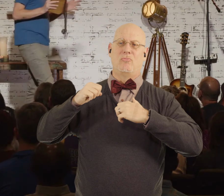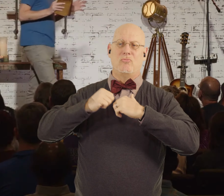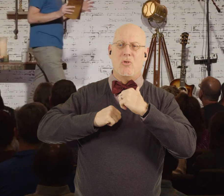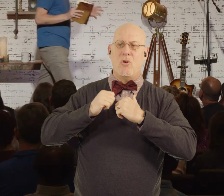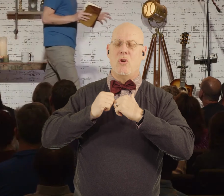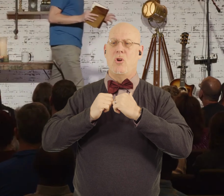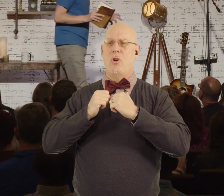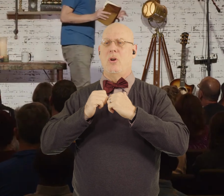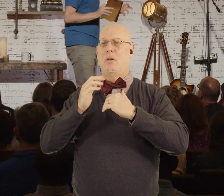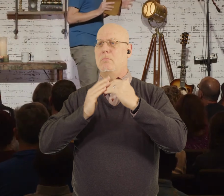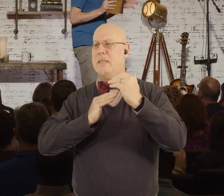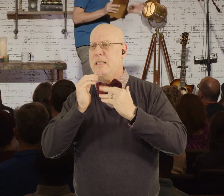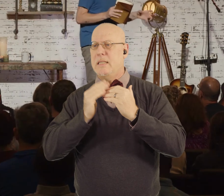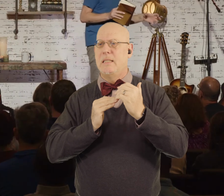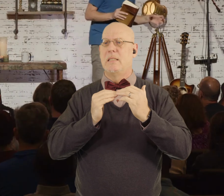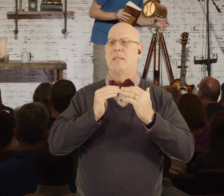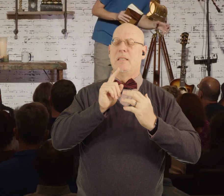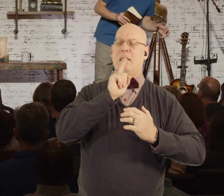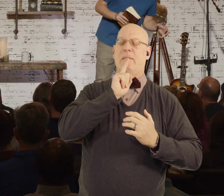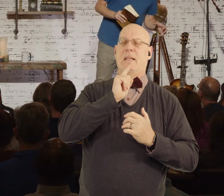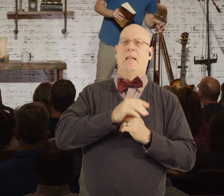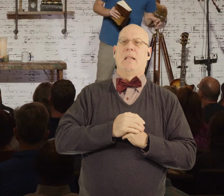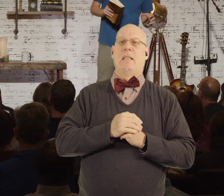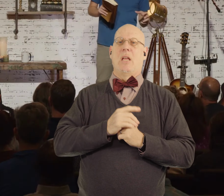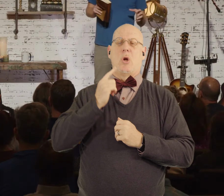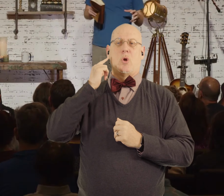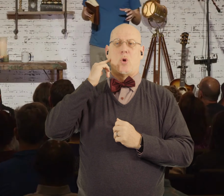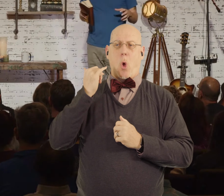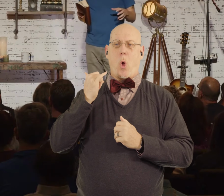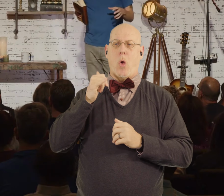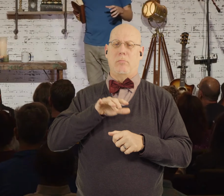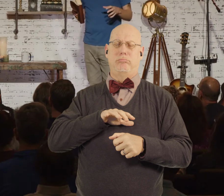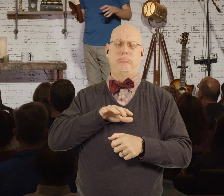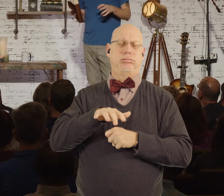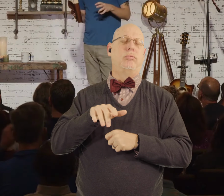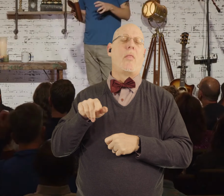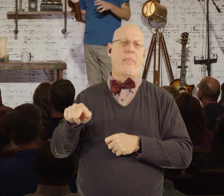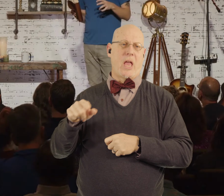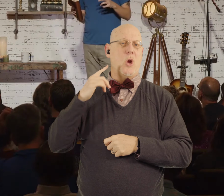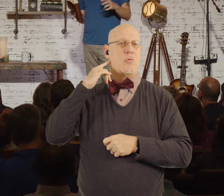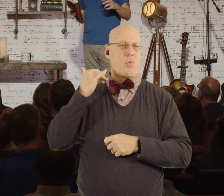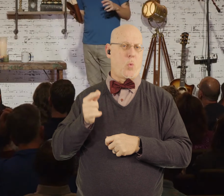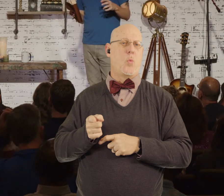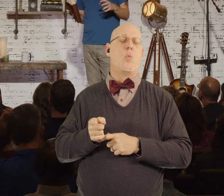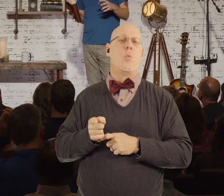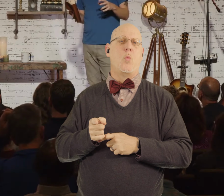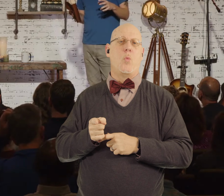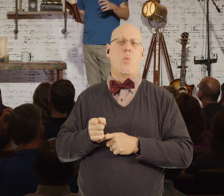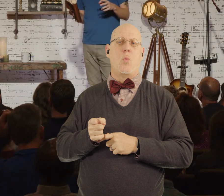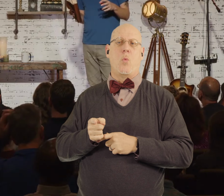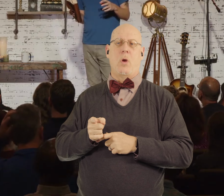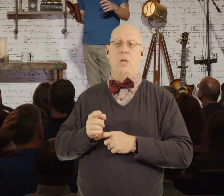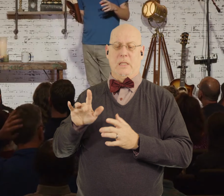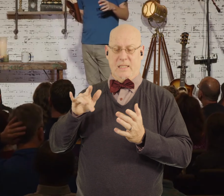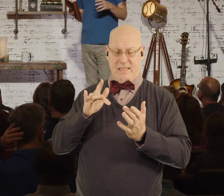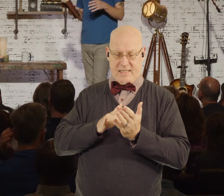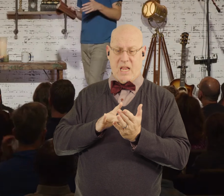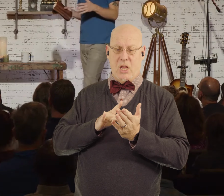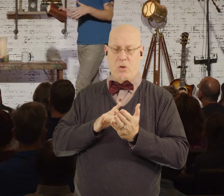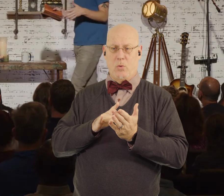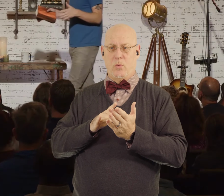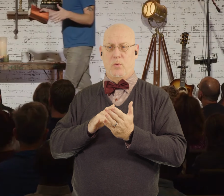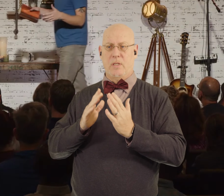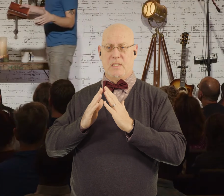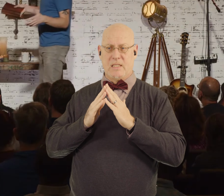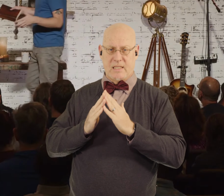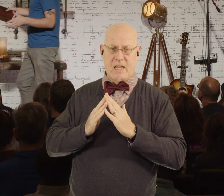its infrastructure and architecture, was the fact that gold was in abundance there in the area. Flowing